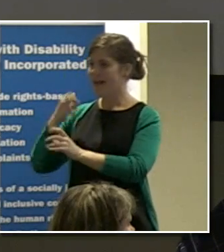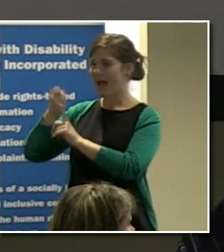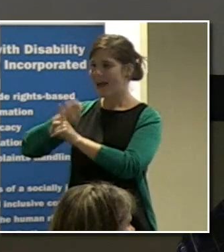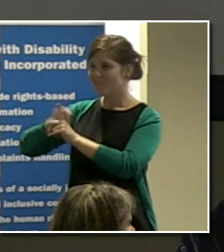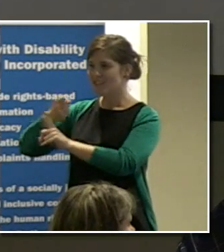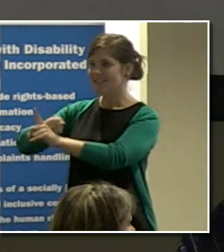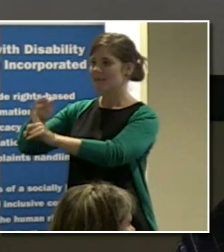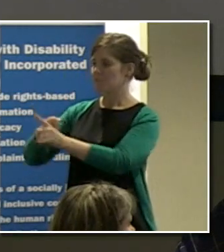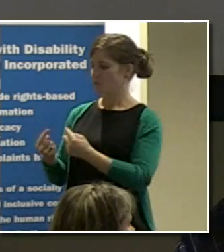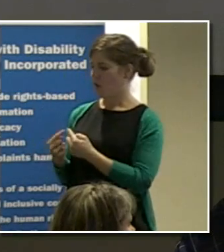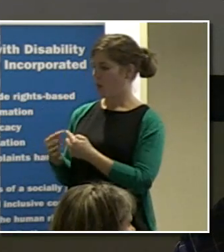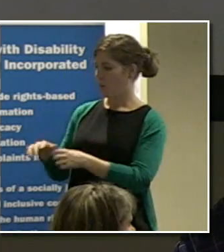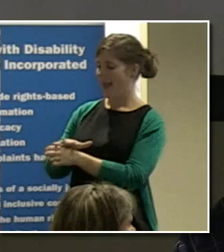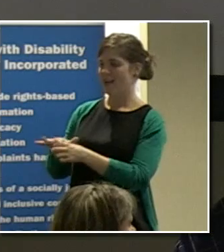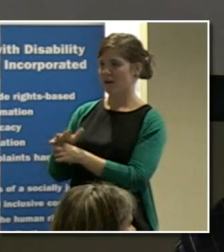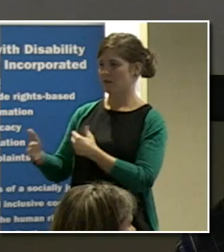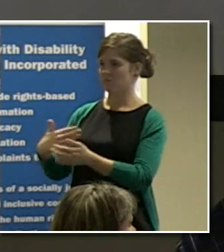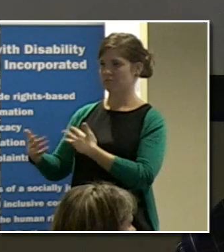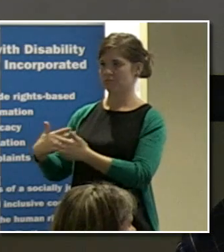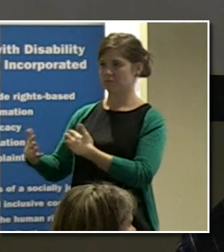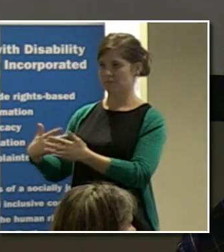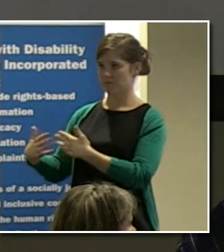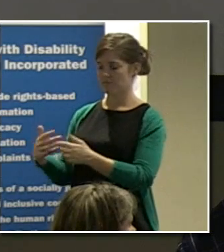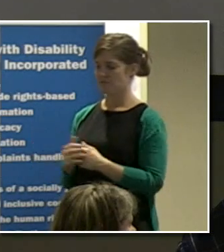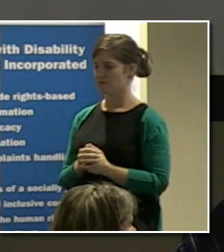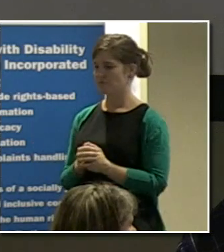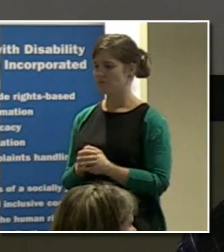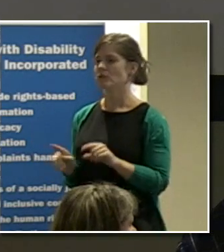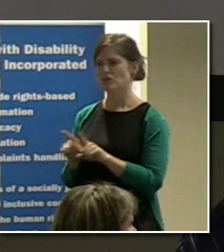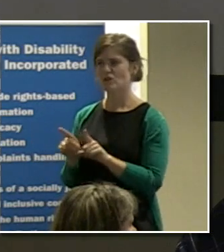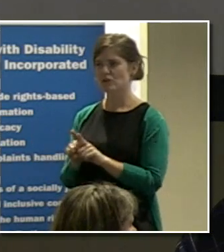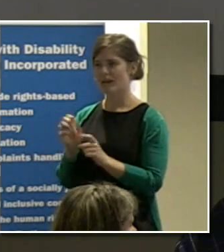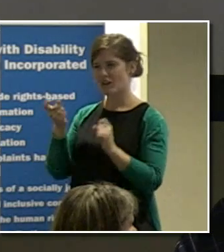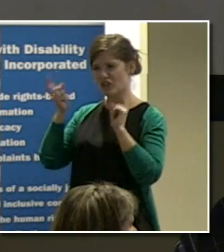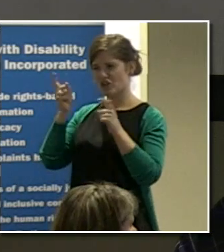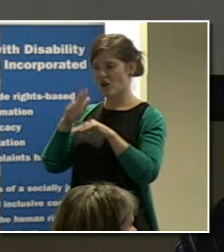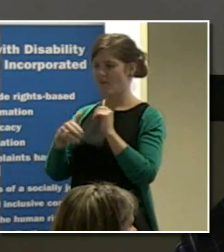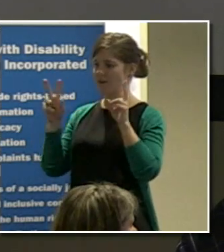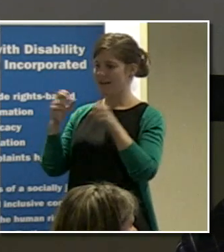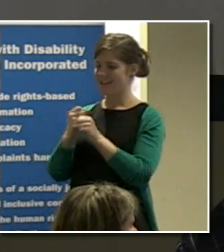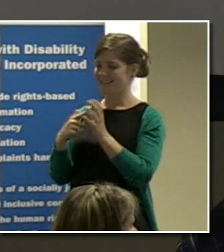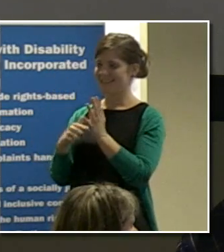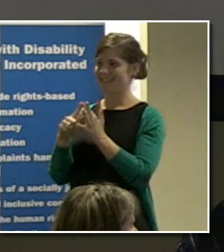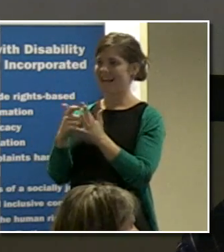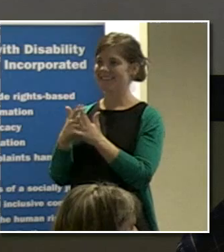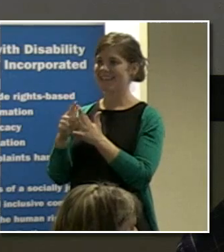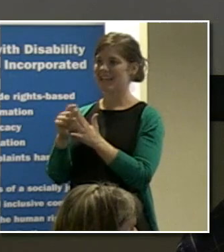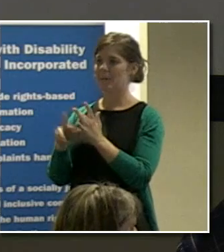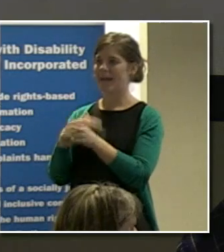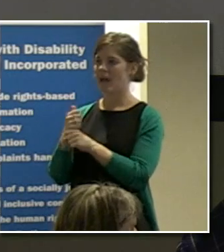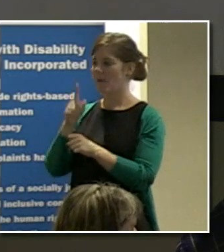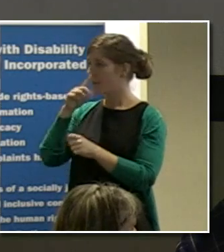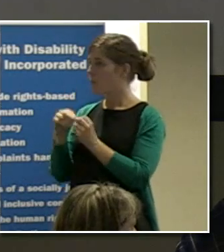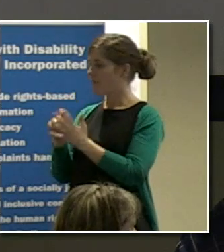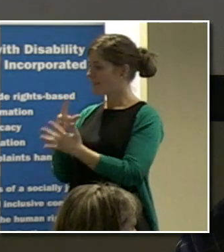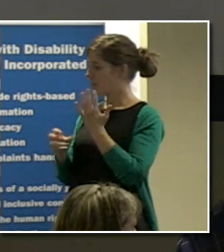local area coordination. It also expressed concerns about gatekeeping of people with disability in